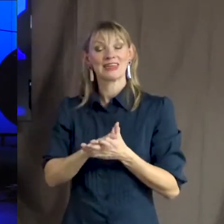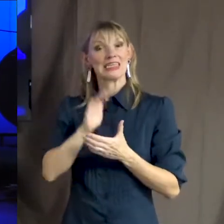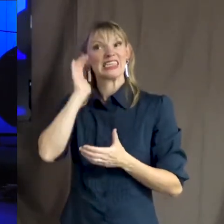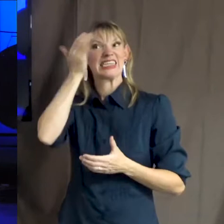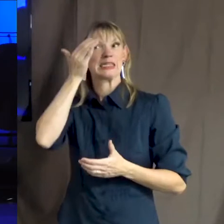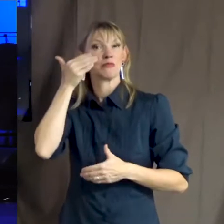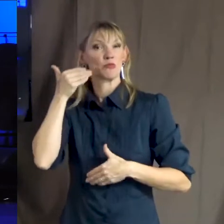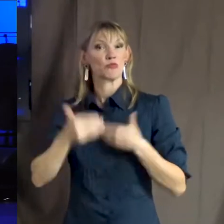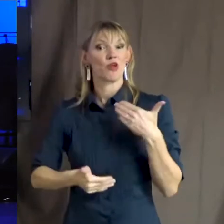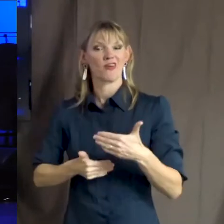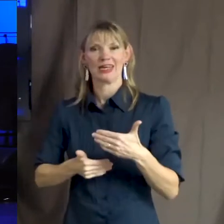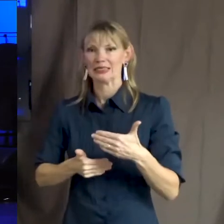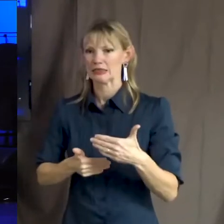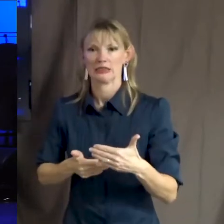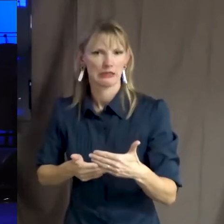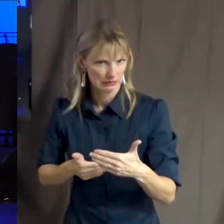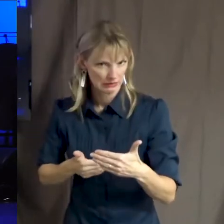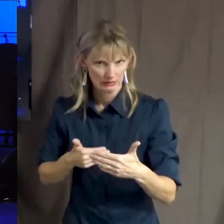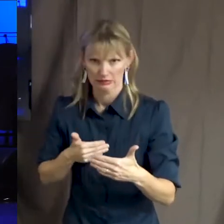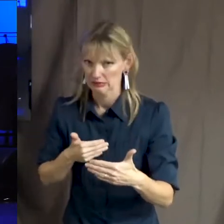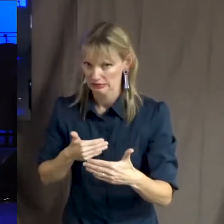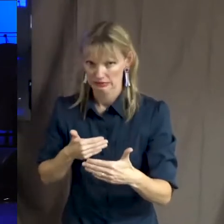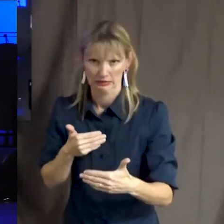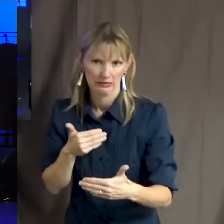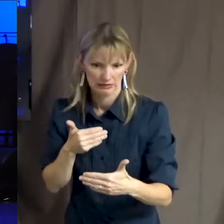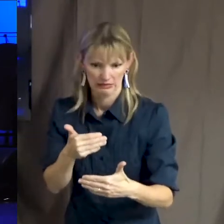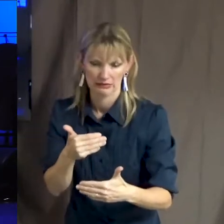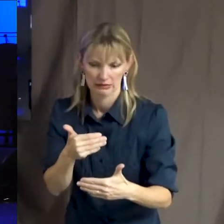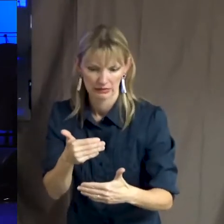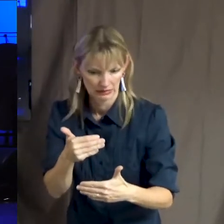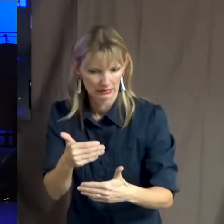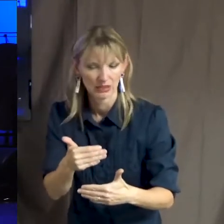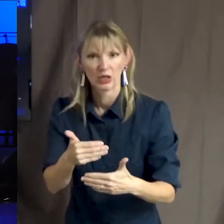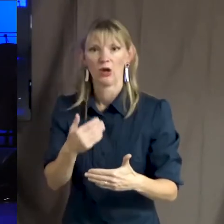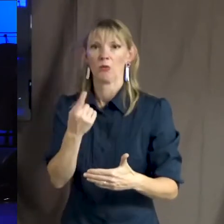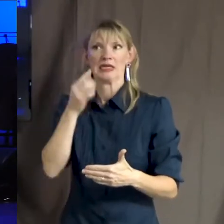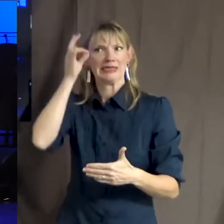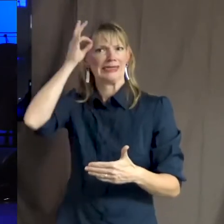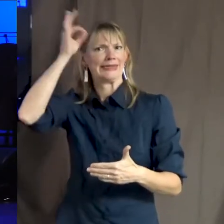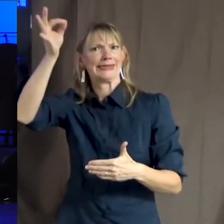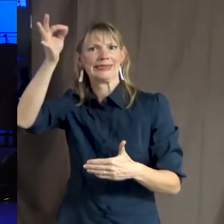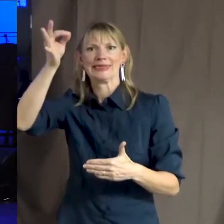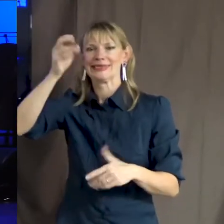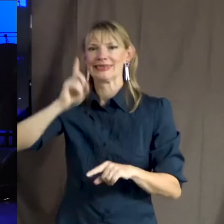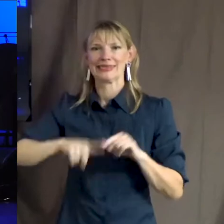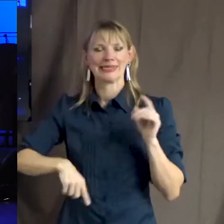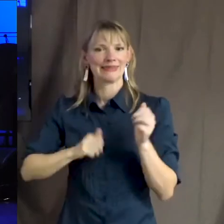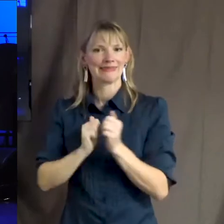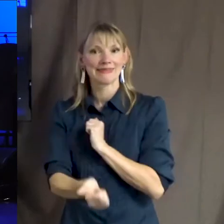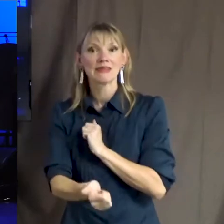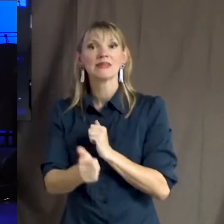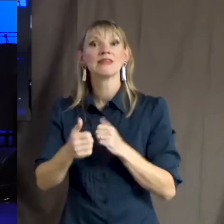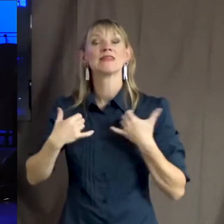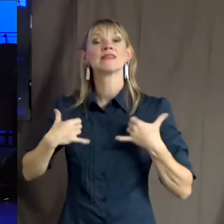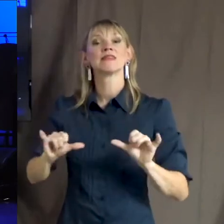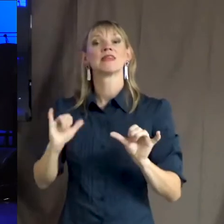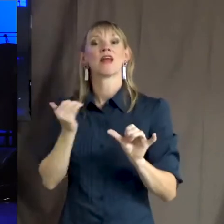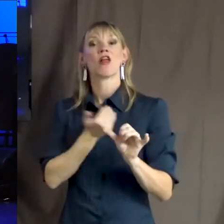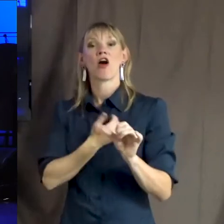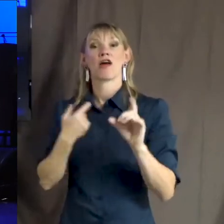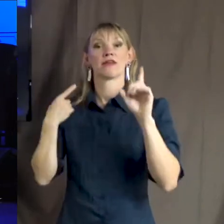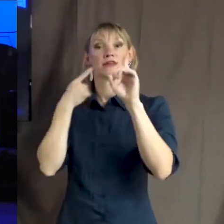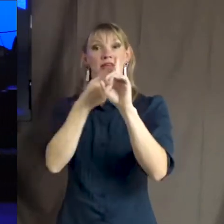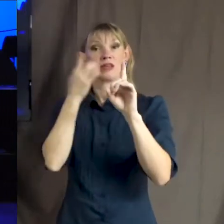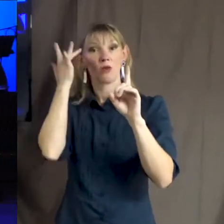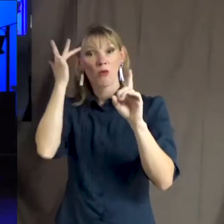be held back, that even when we're 1 vote short, that it's still always our destiny, because of the ideals,